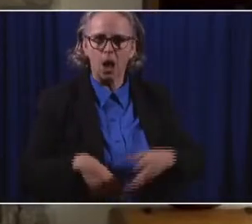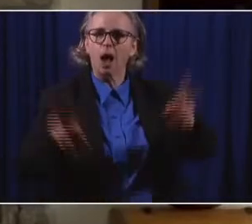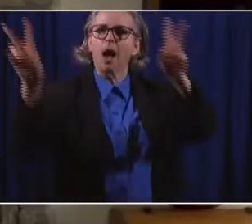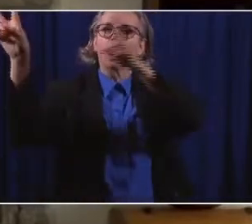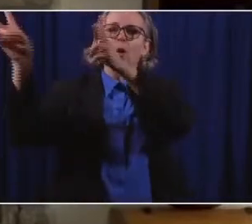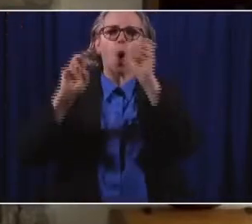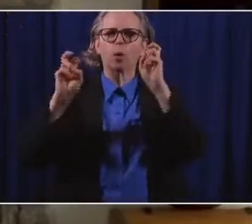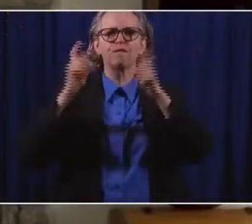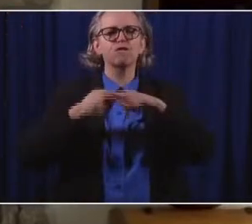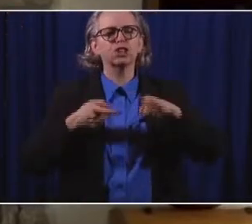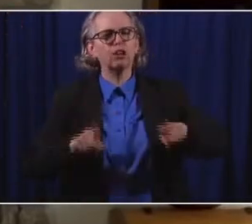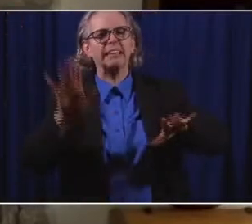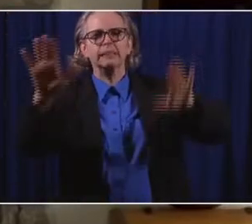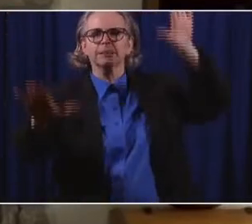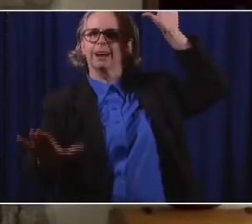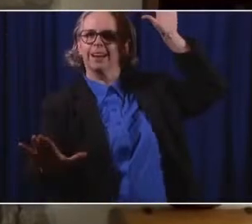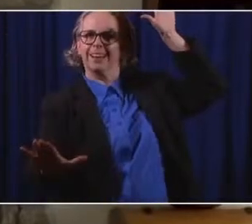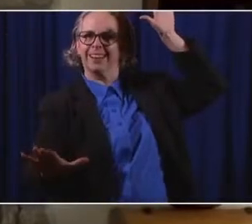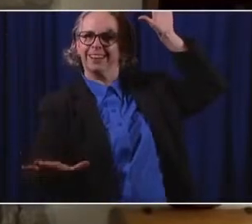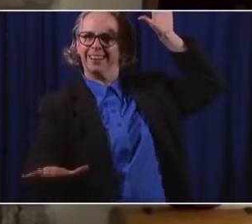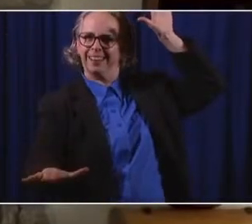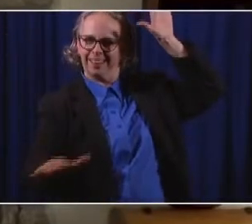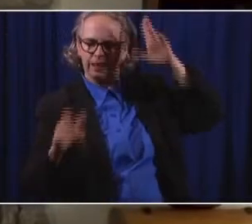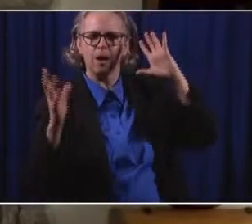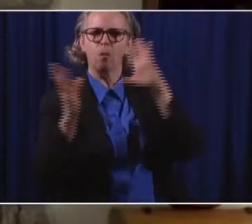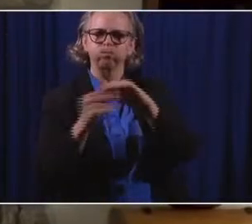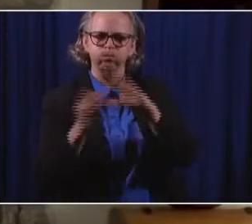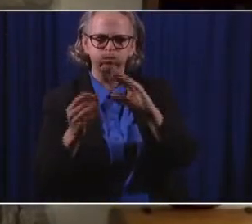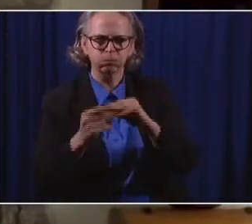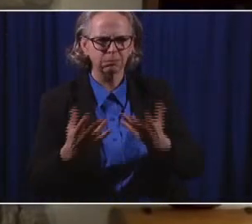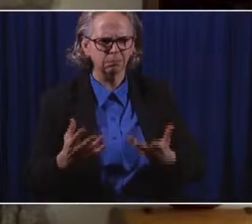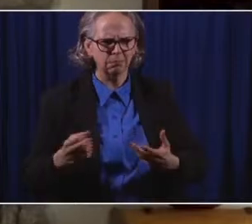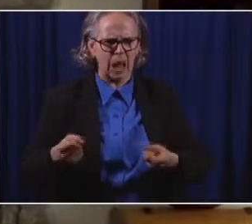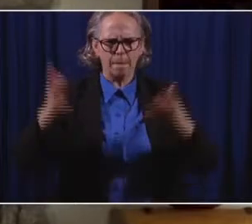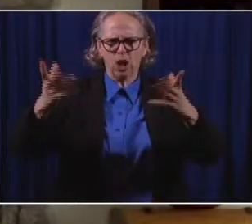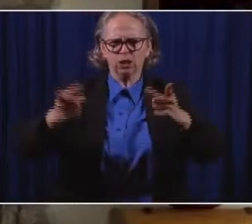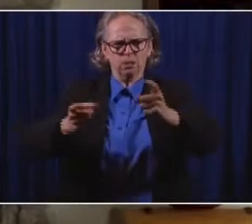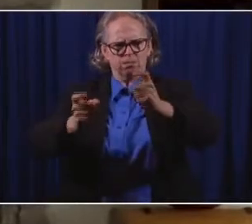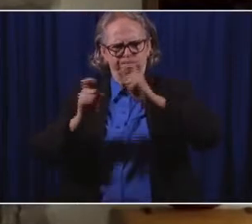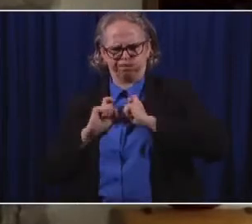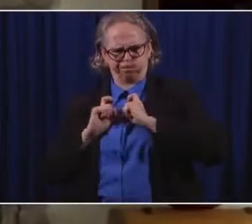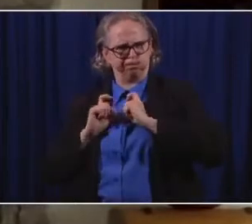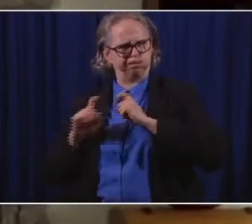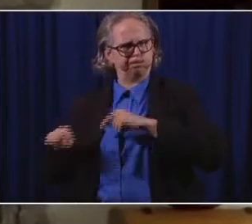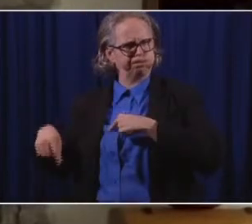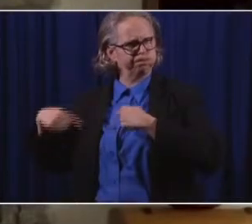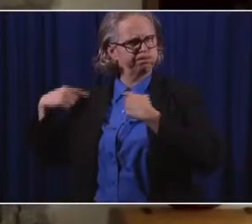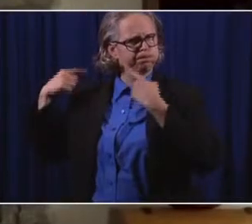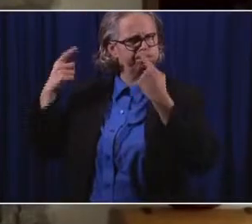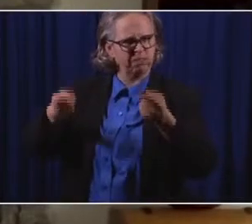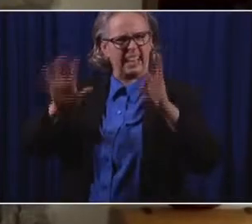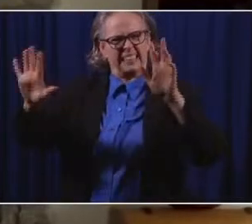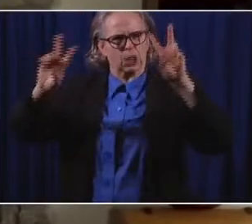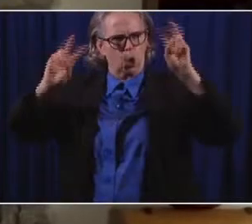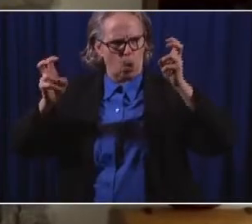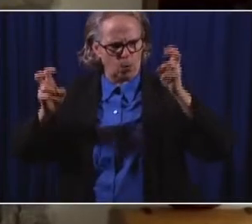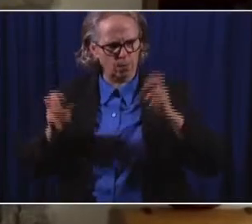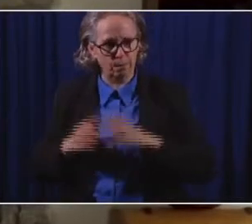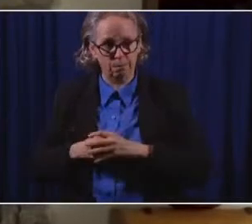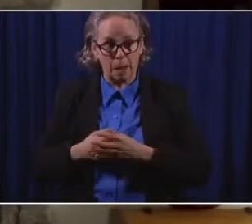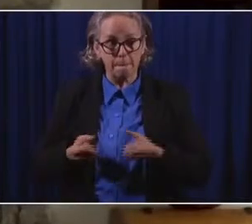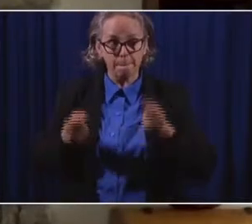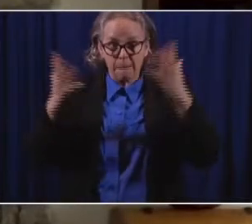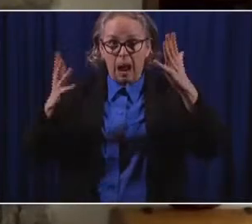Roosevelt, "Much has been given us, and much will rightfully be expected from us. We